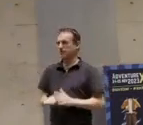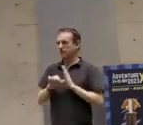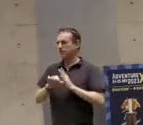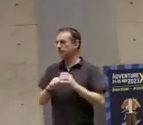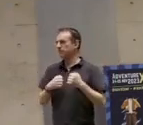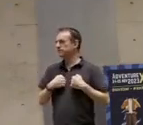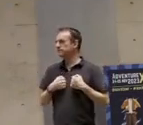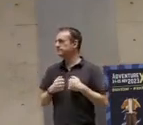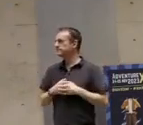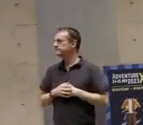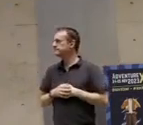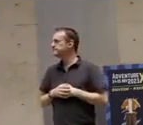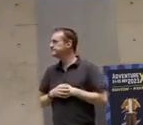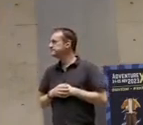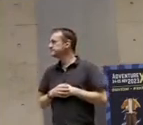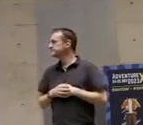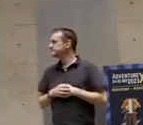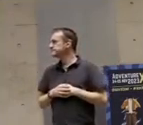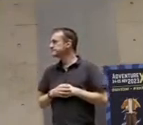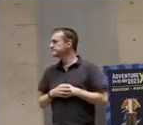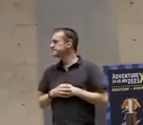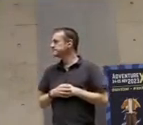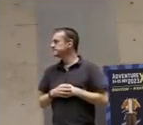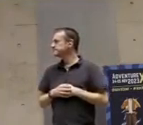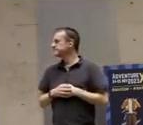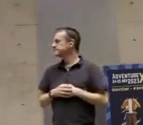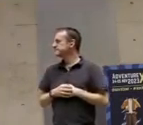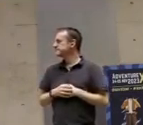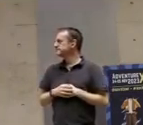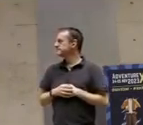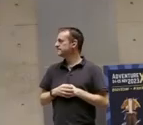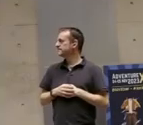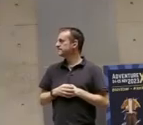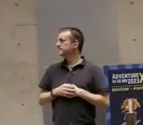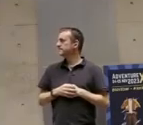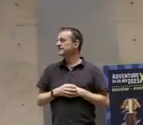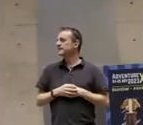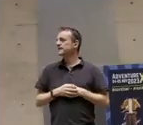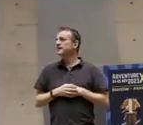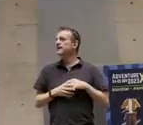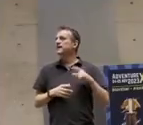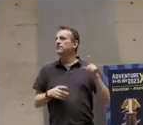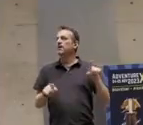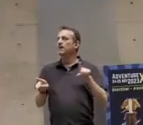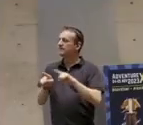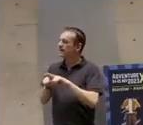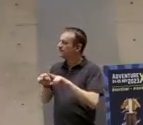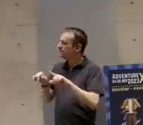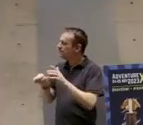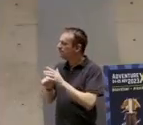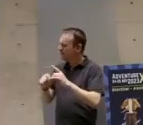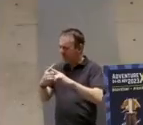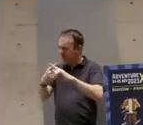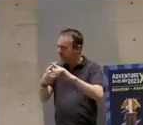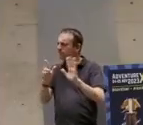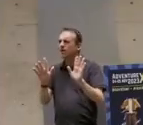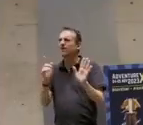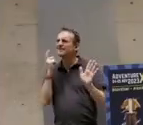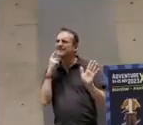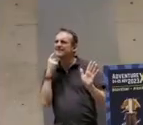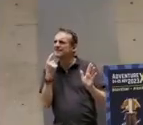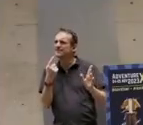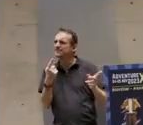Sorry? Oh, Gen X, yeah, but X is not quite so difficult. So the big question